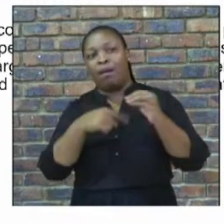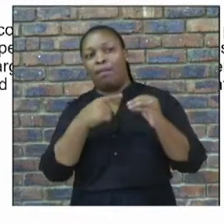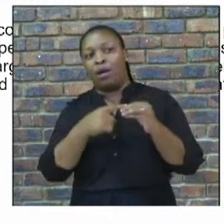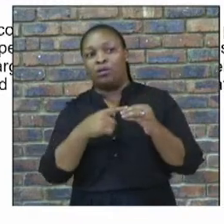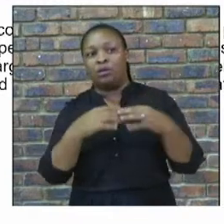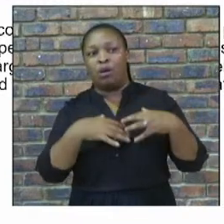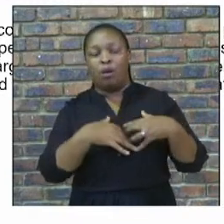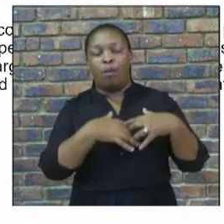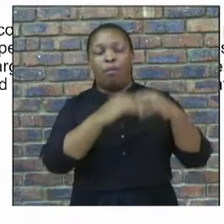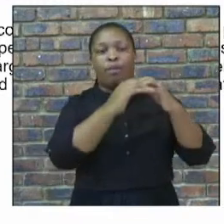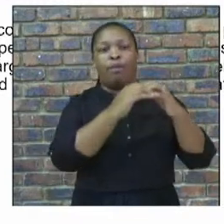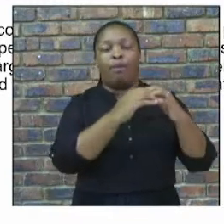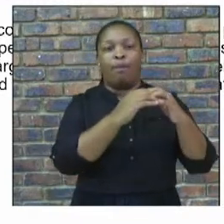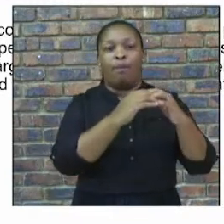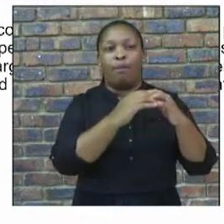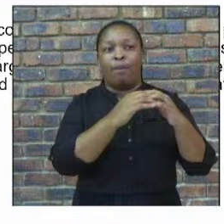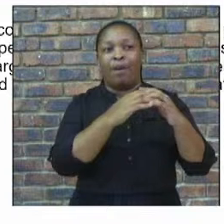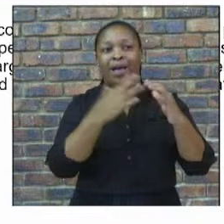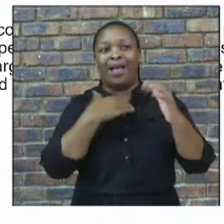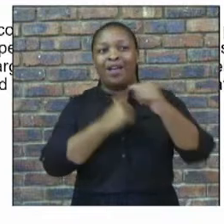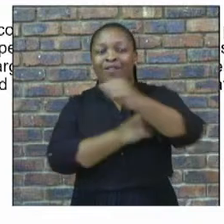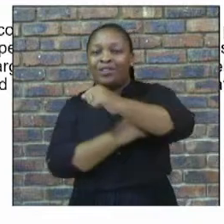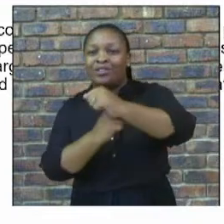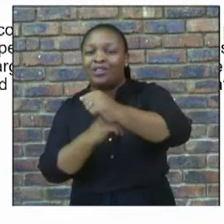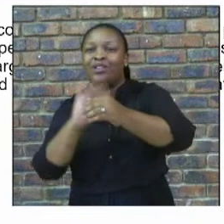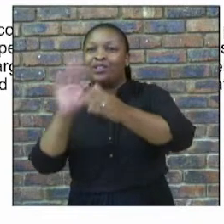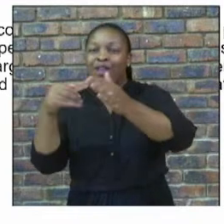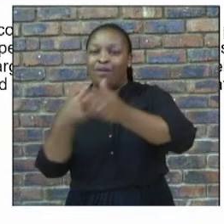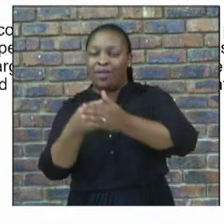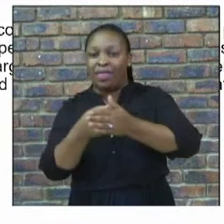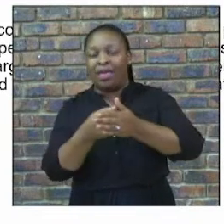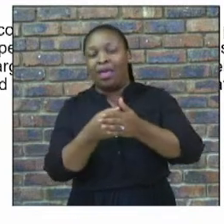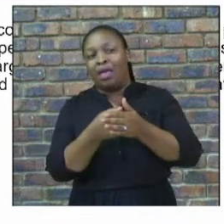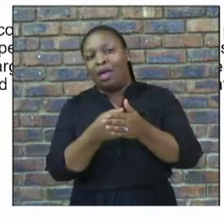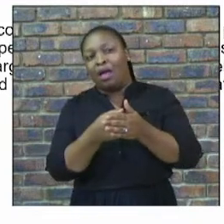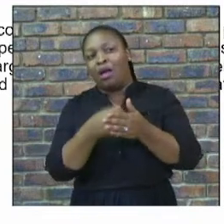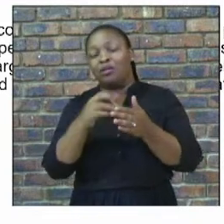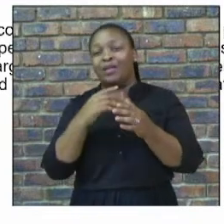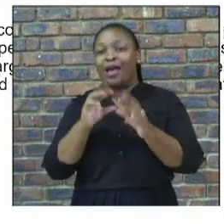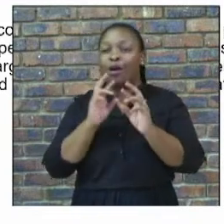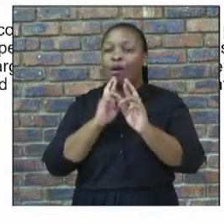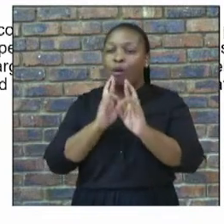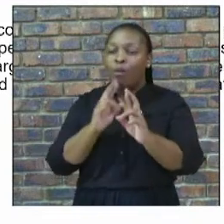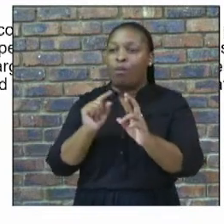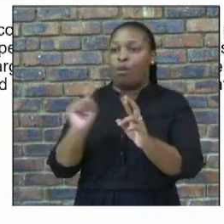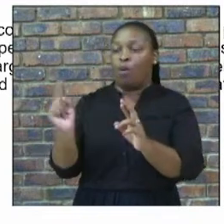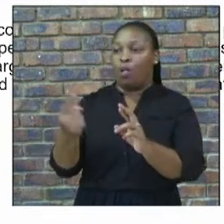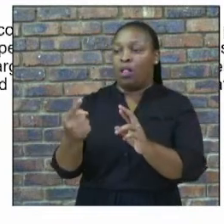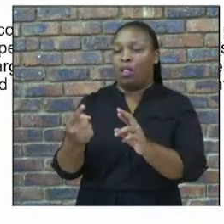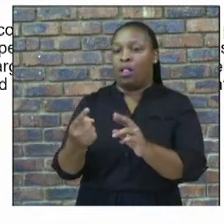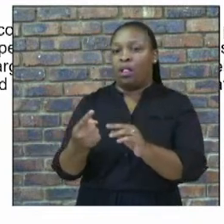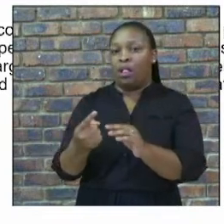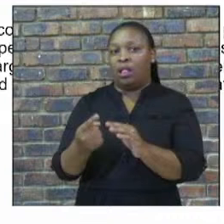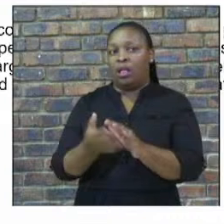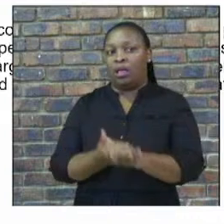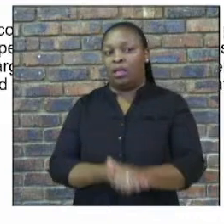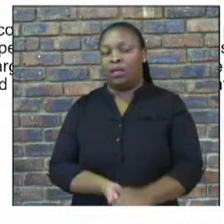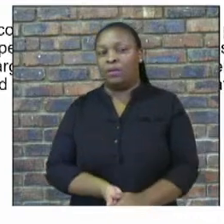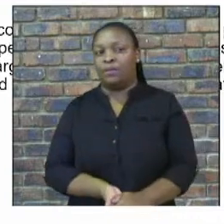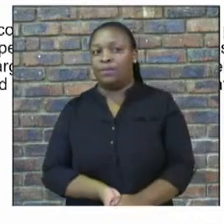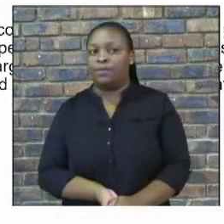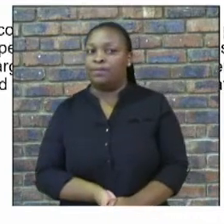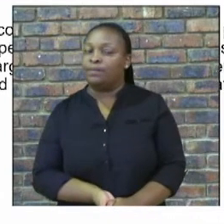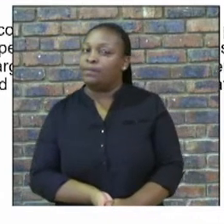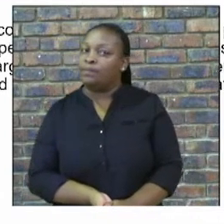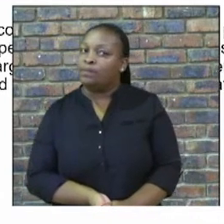establishing provincial structures and all of that. So our view there is that already all the provinces